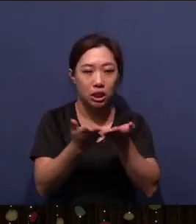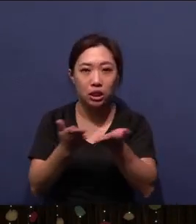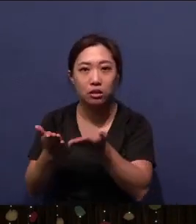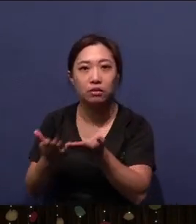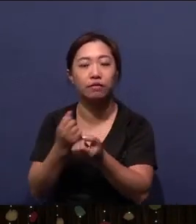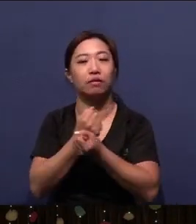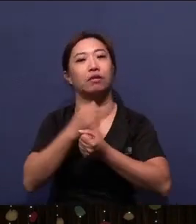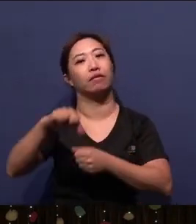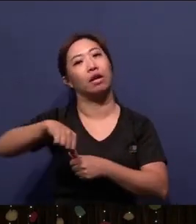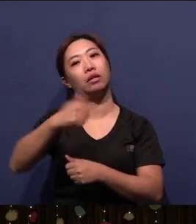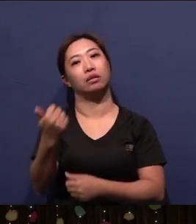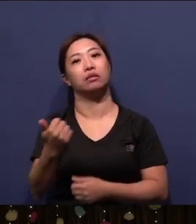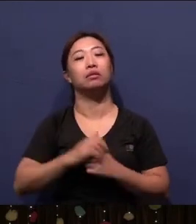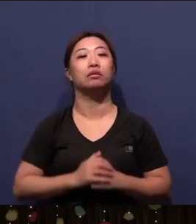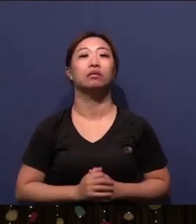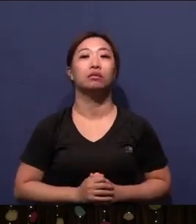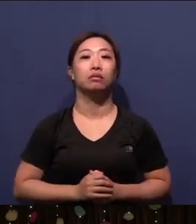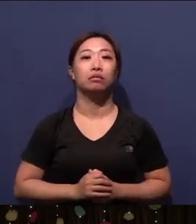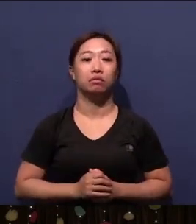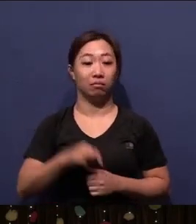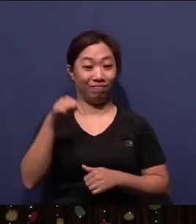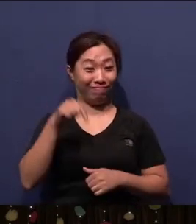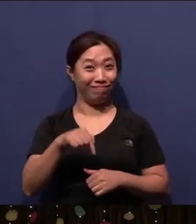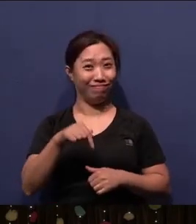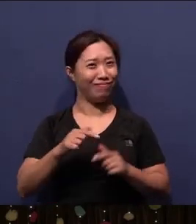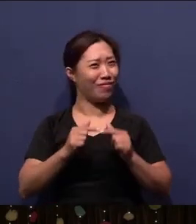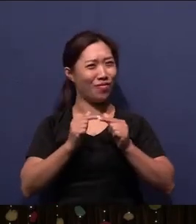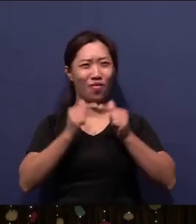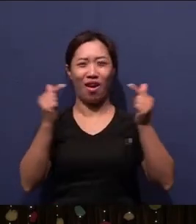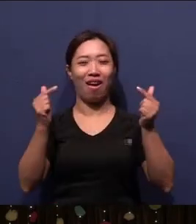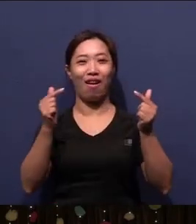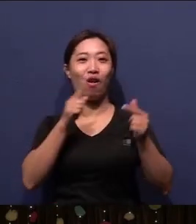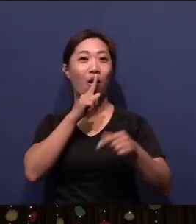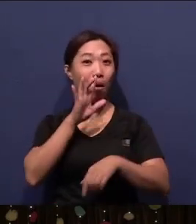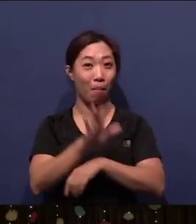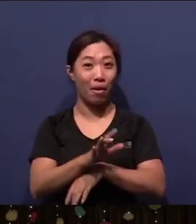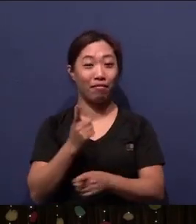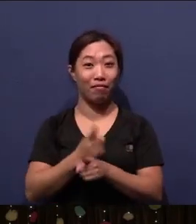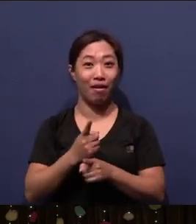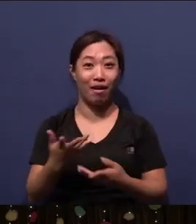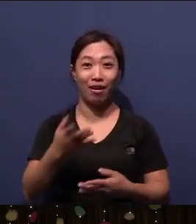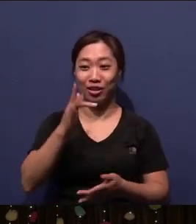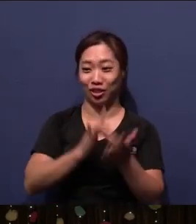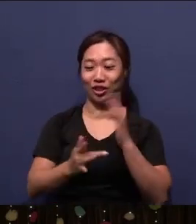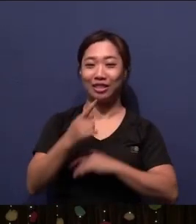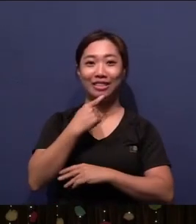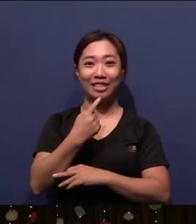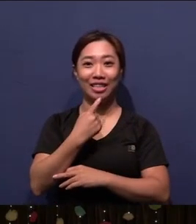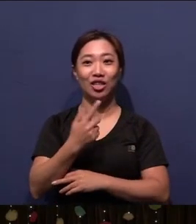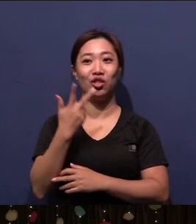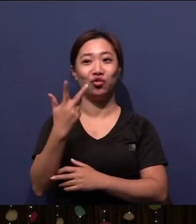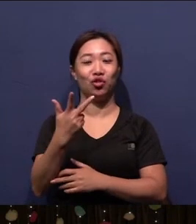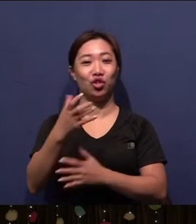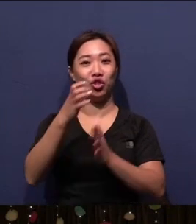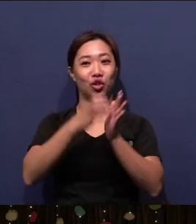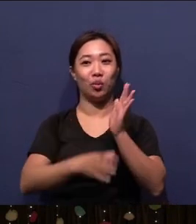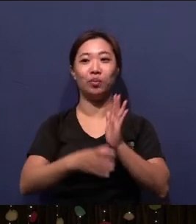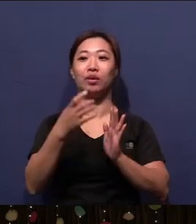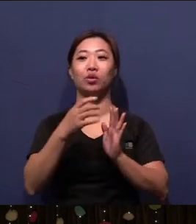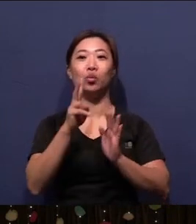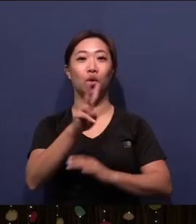others. And isn't this the greatest commandment that Jesus just spoke about three chapters earlier in Matthew chapter